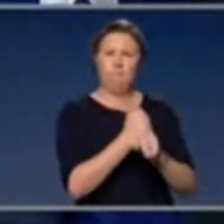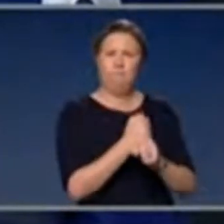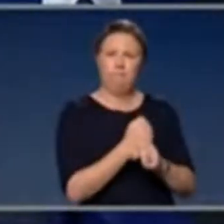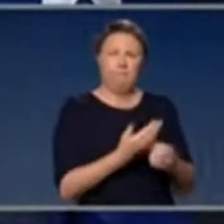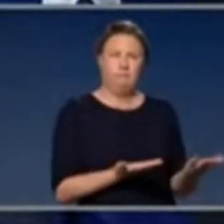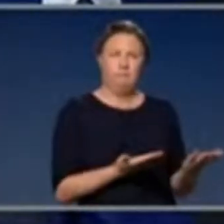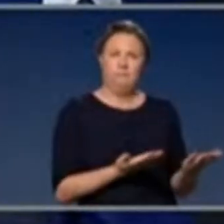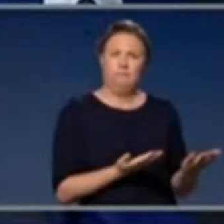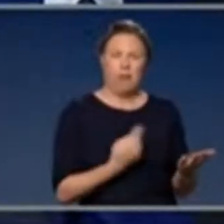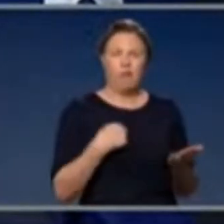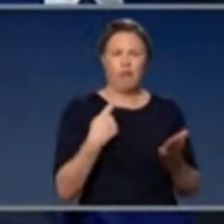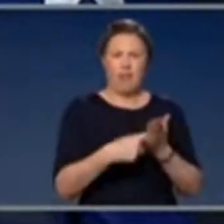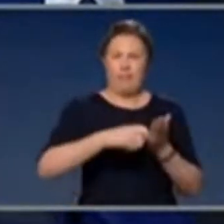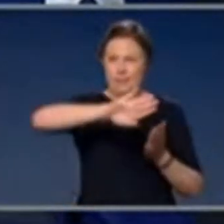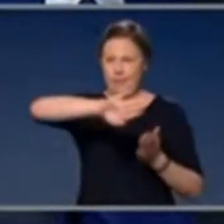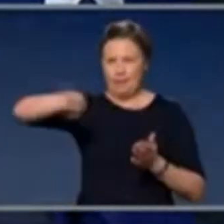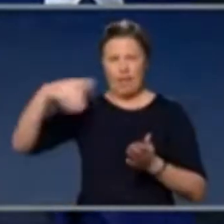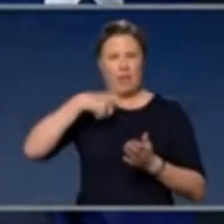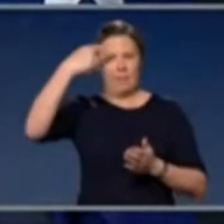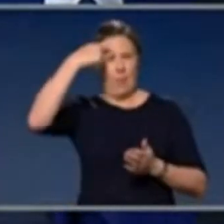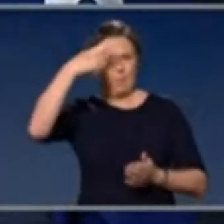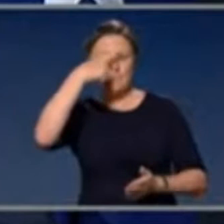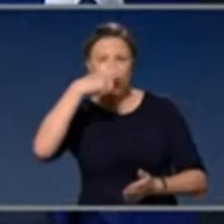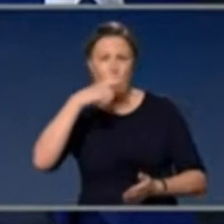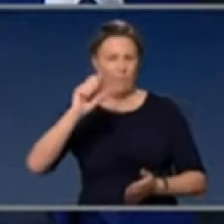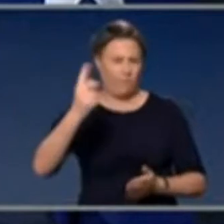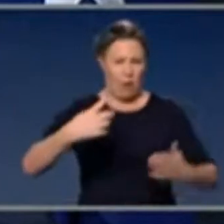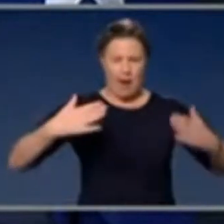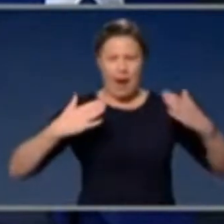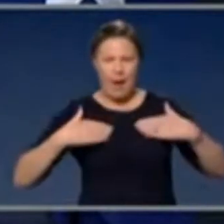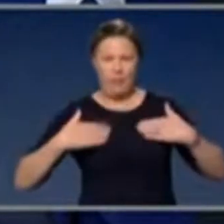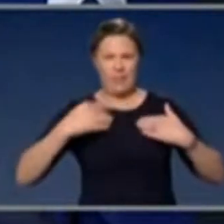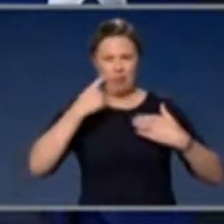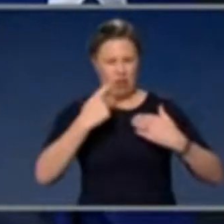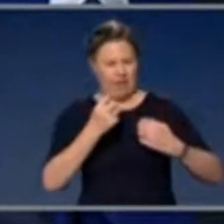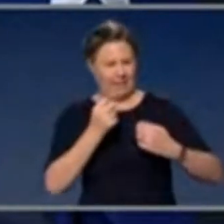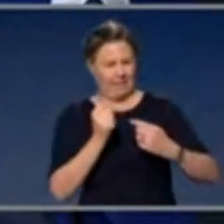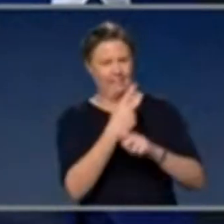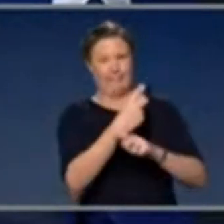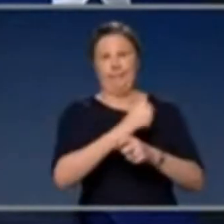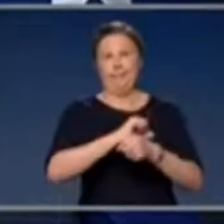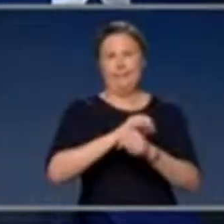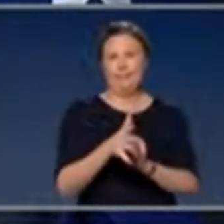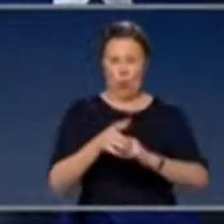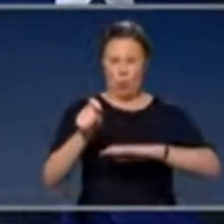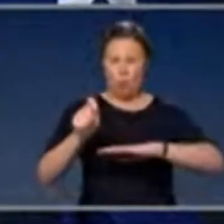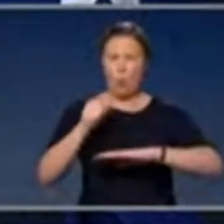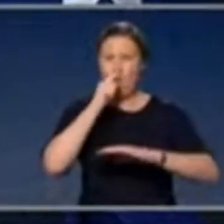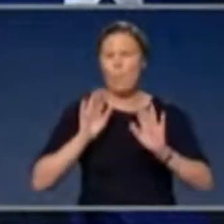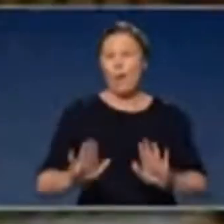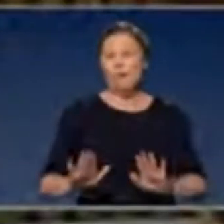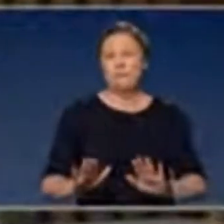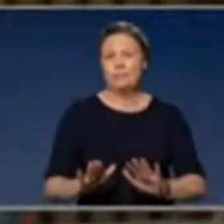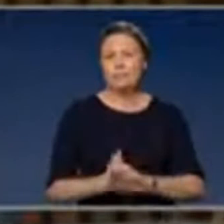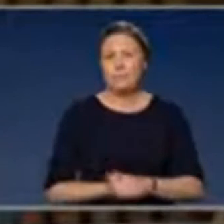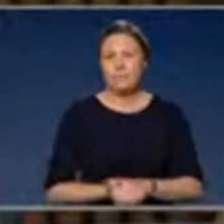very pleased to see if we can just get back to helping people each and every day and spending less time in court. John. Thanks, Prime Minister.